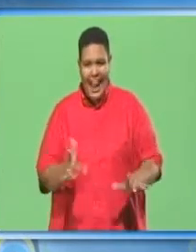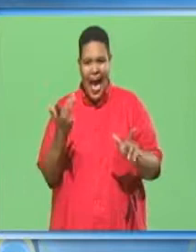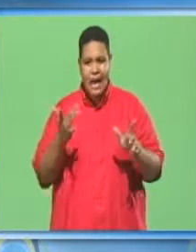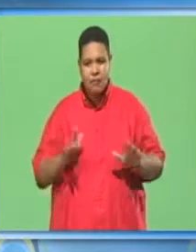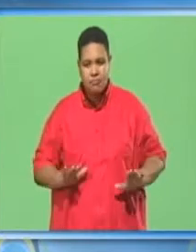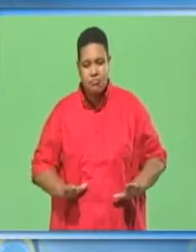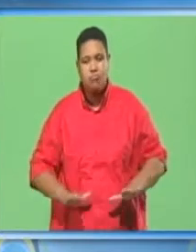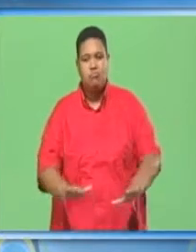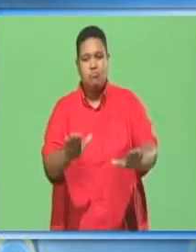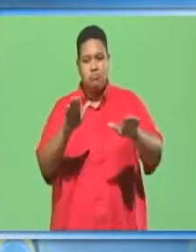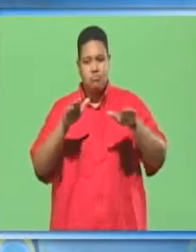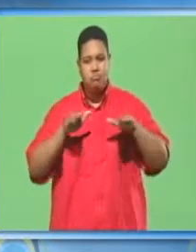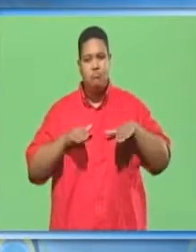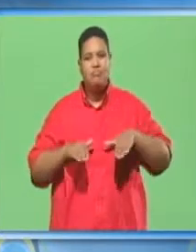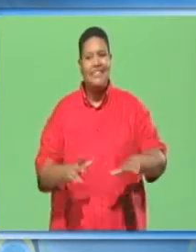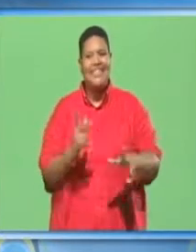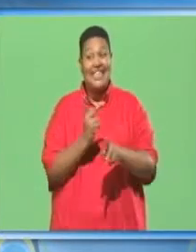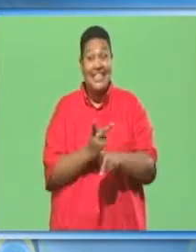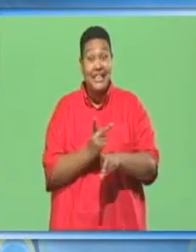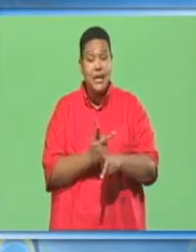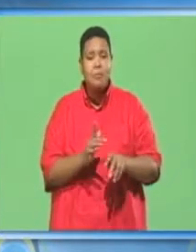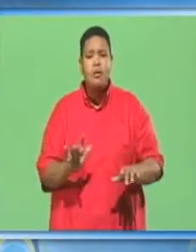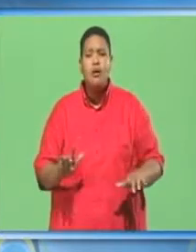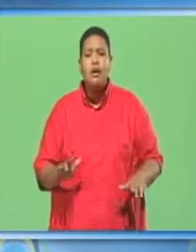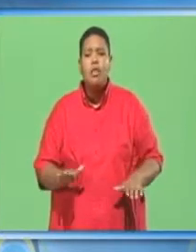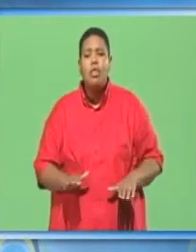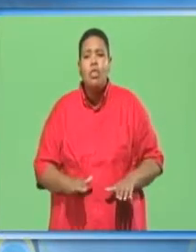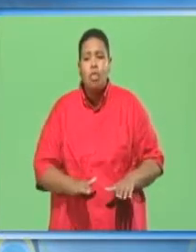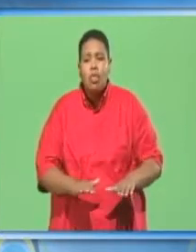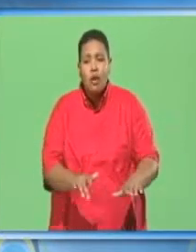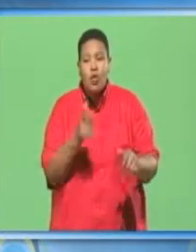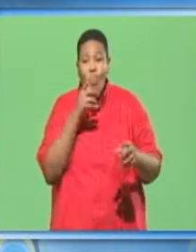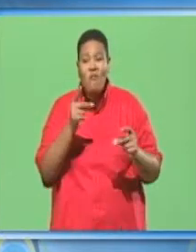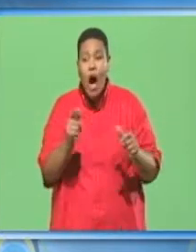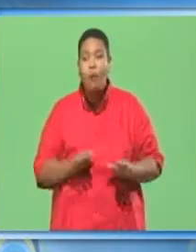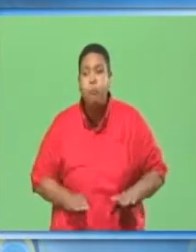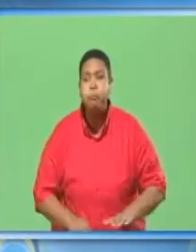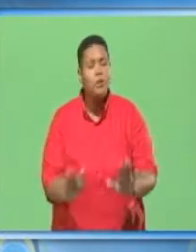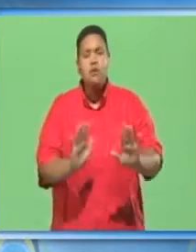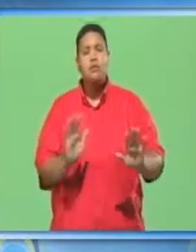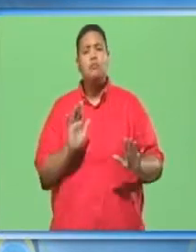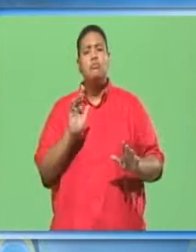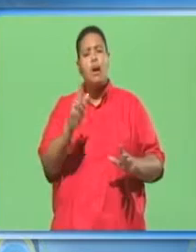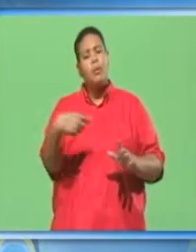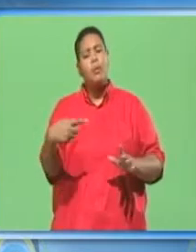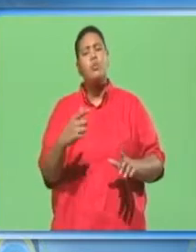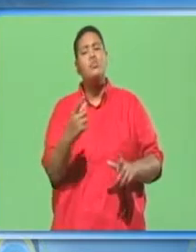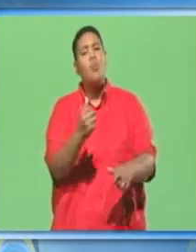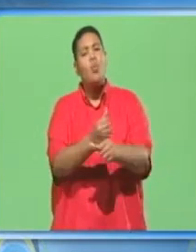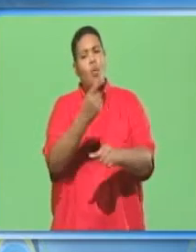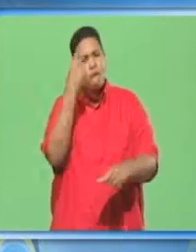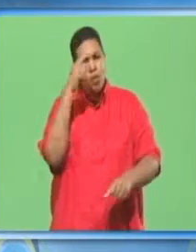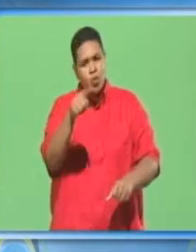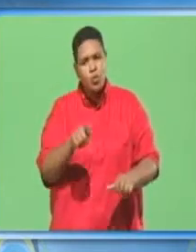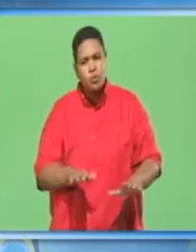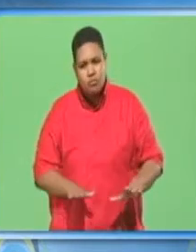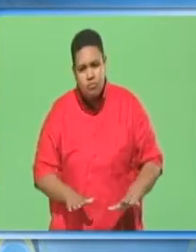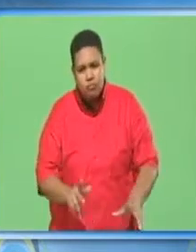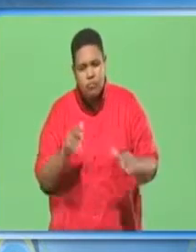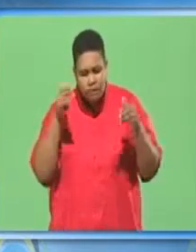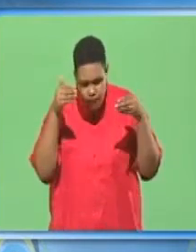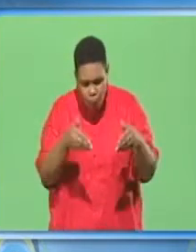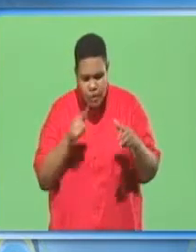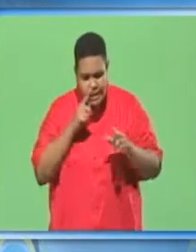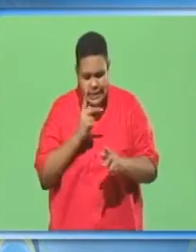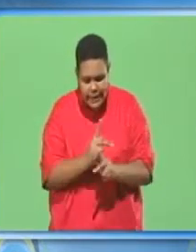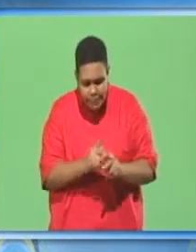blade. Keep a steady motion and don't try to push too fast. Let the blade do the work. Concentrate on keeping the